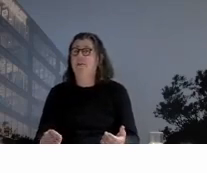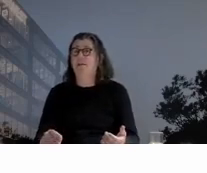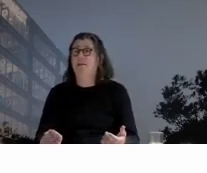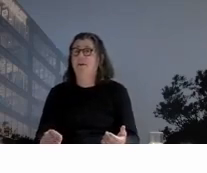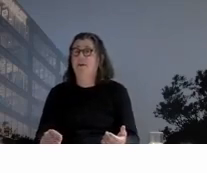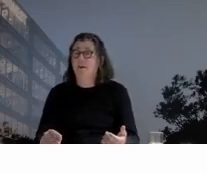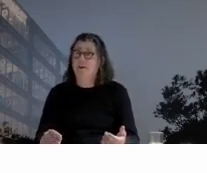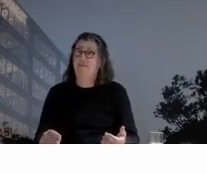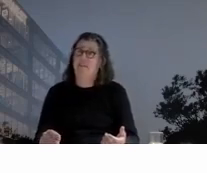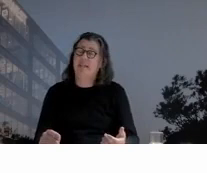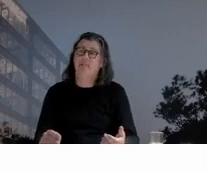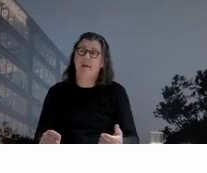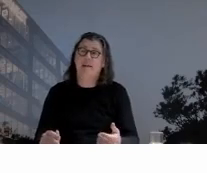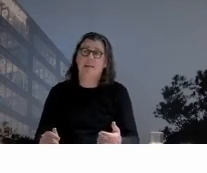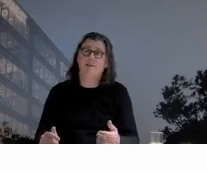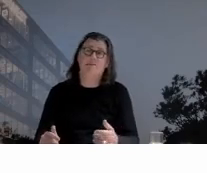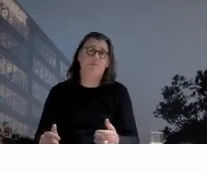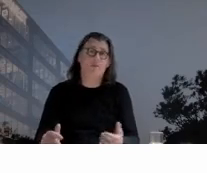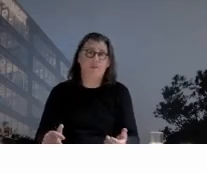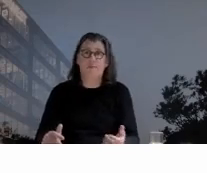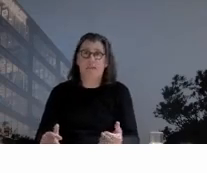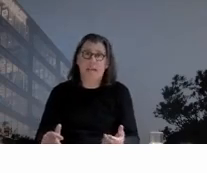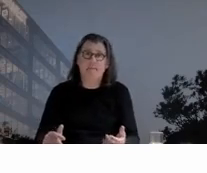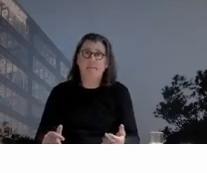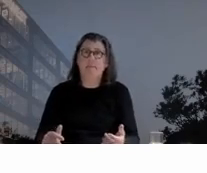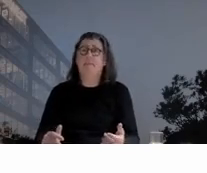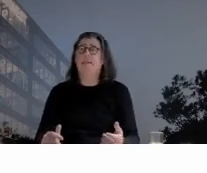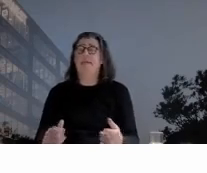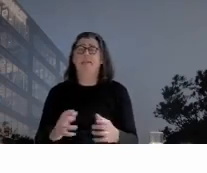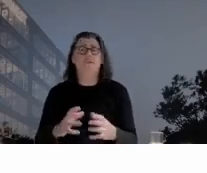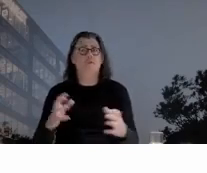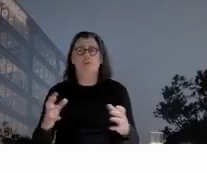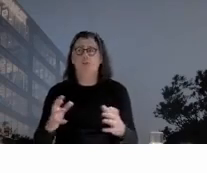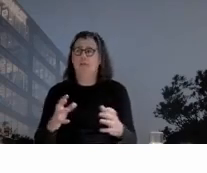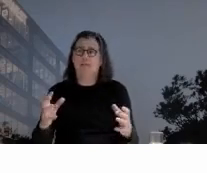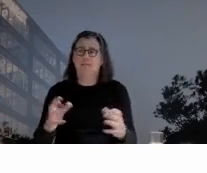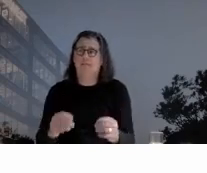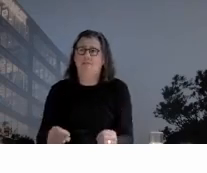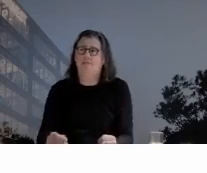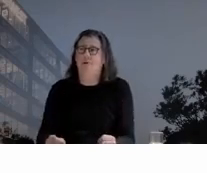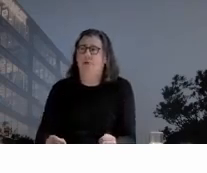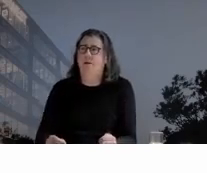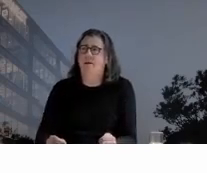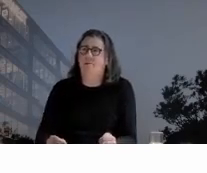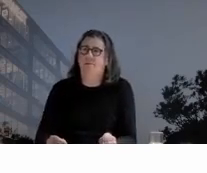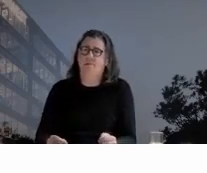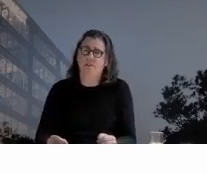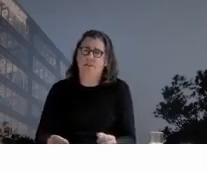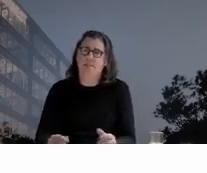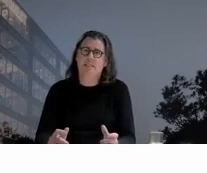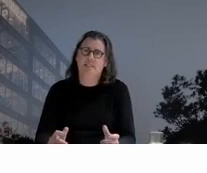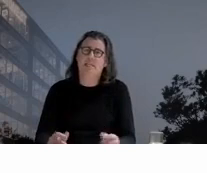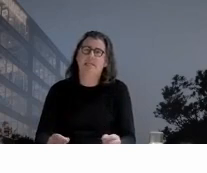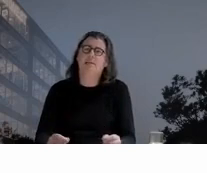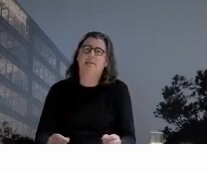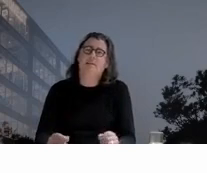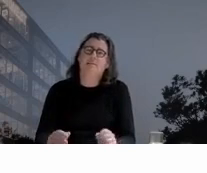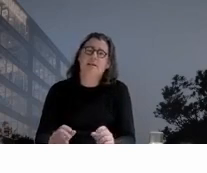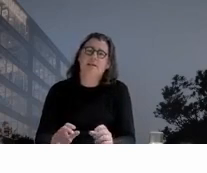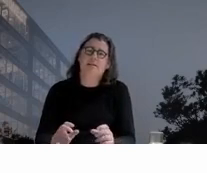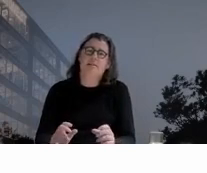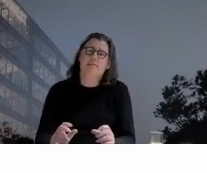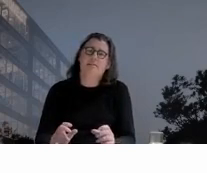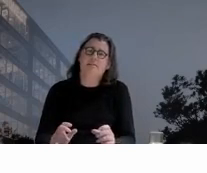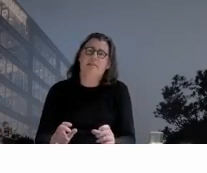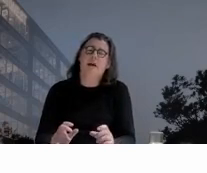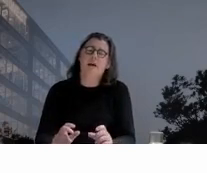those pieces out of terracotta, we get that back down to 478. These are all relatively rubbery numbers, but you can see